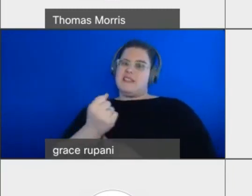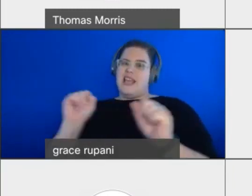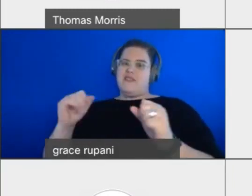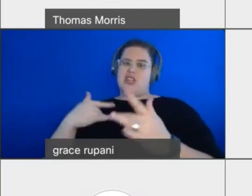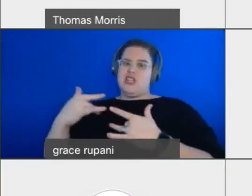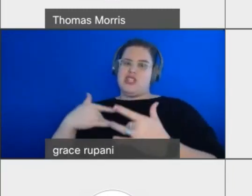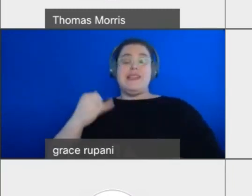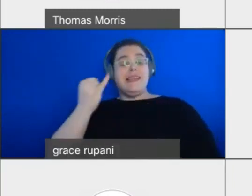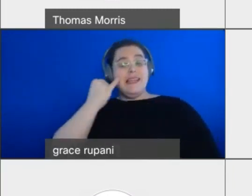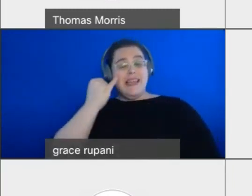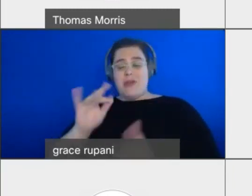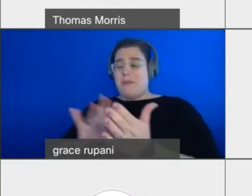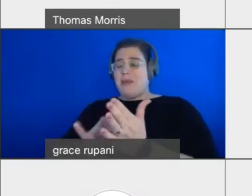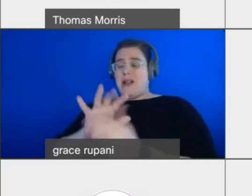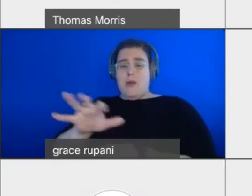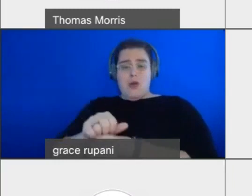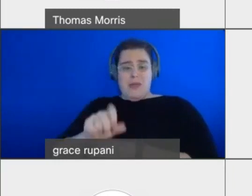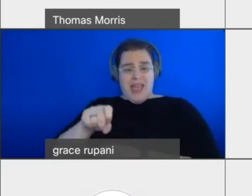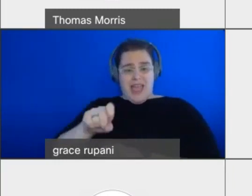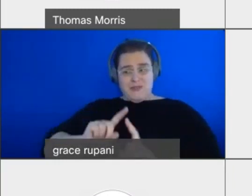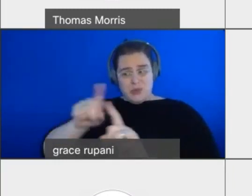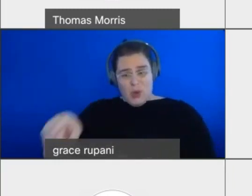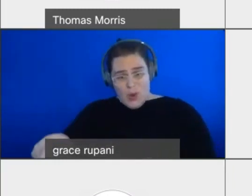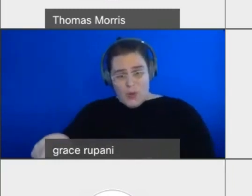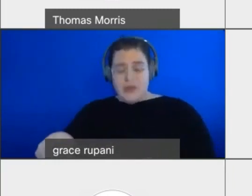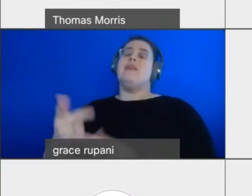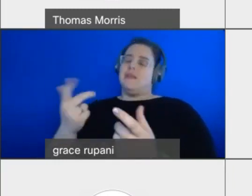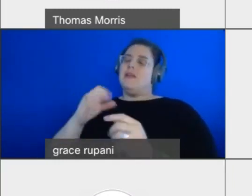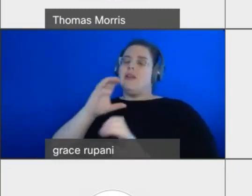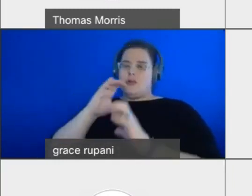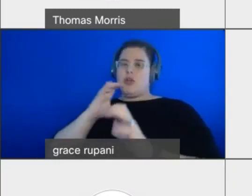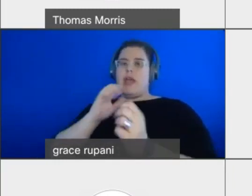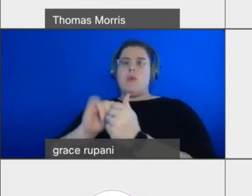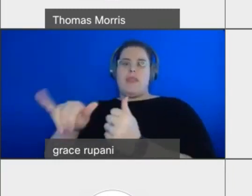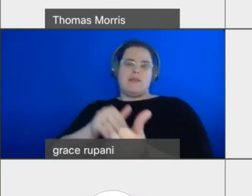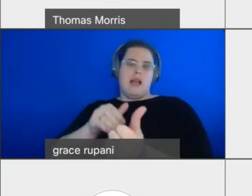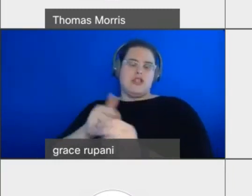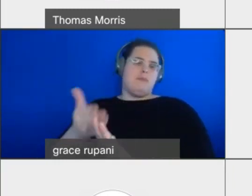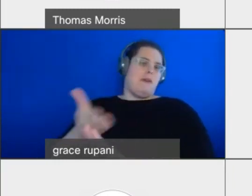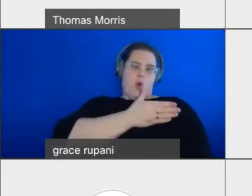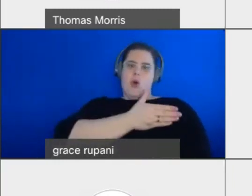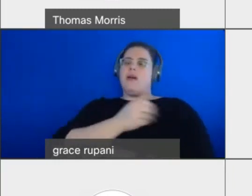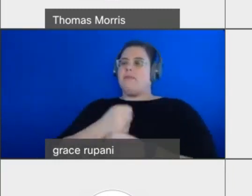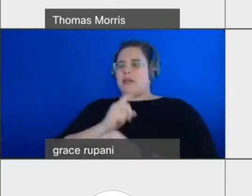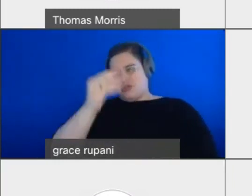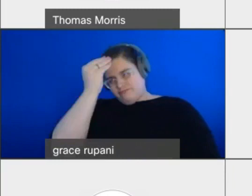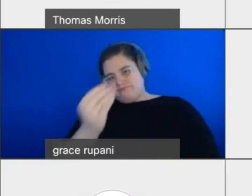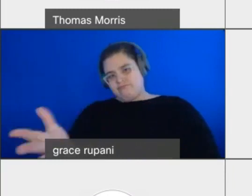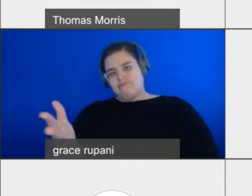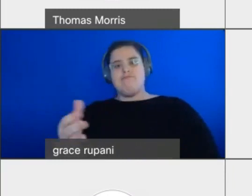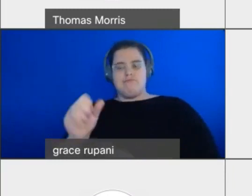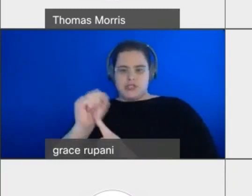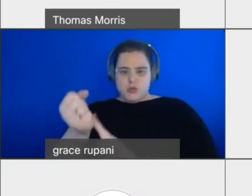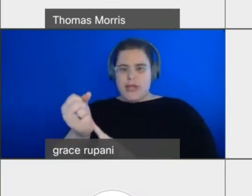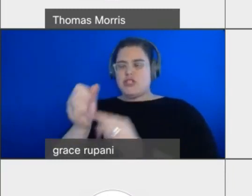appointment, I think along with what Director Reese said, communicating that with that provider and letting them understand the situation so that